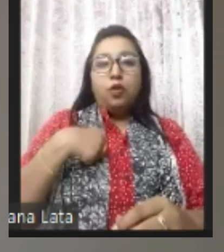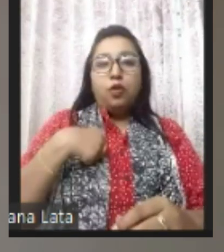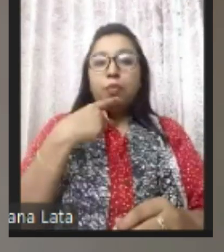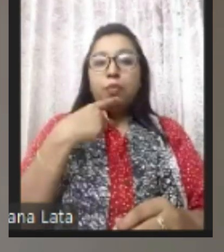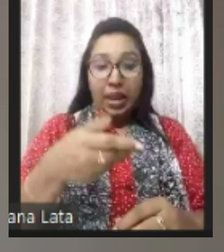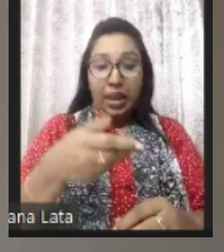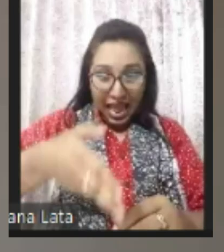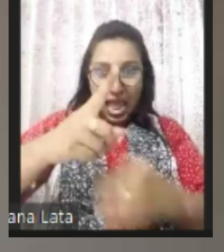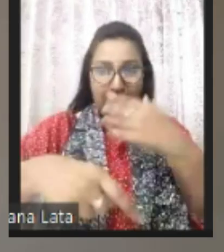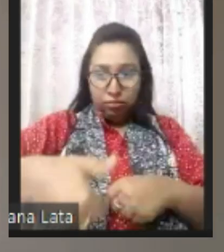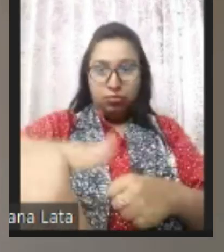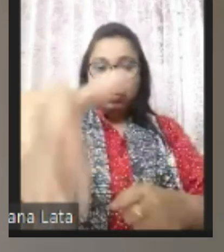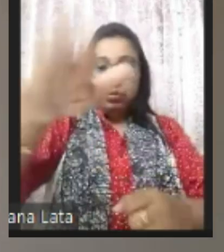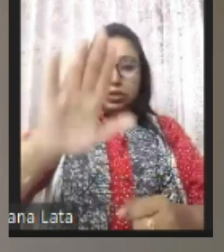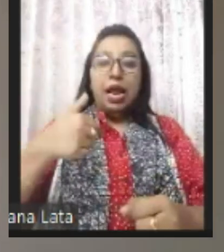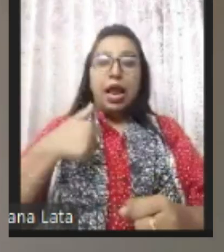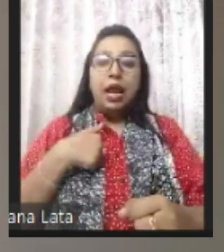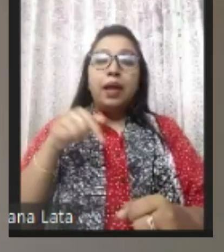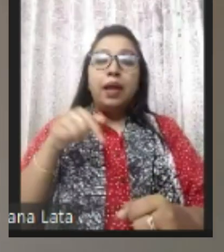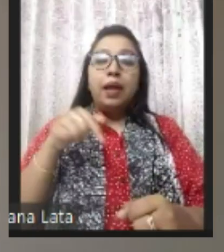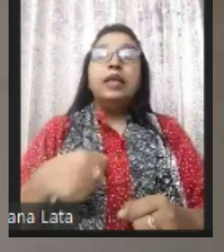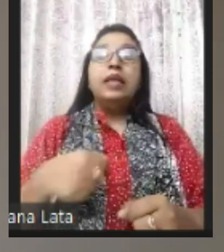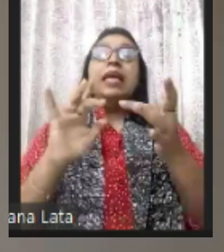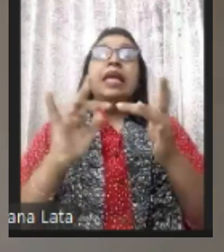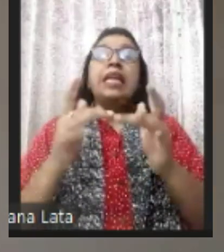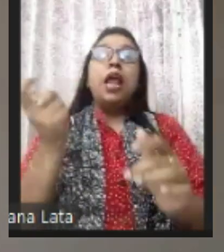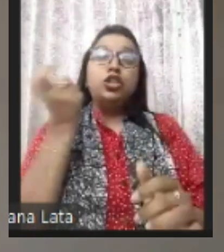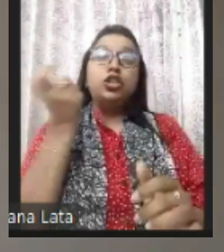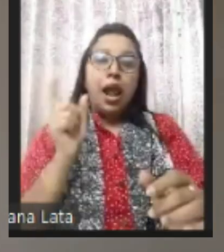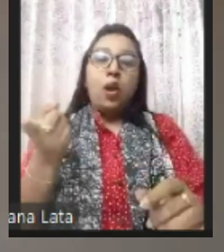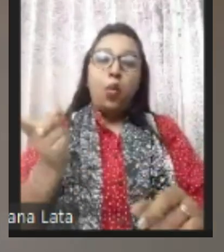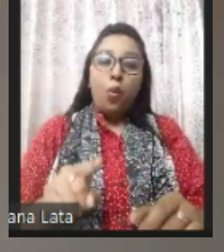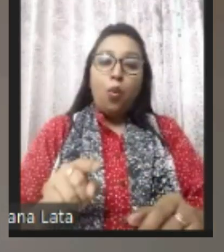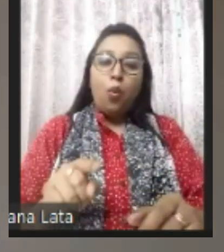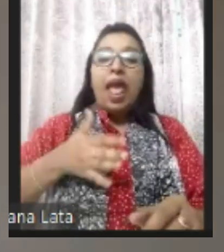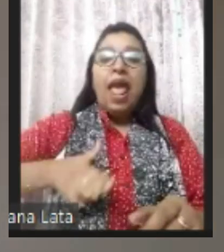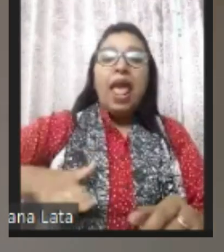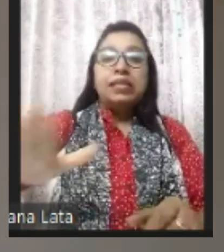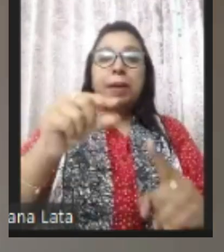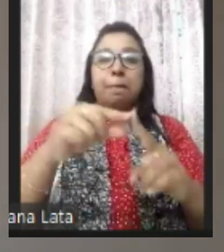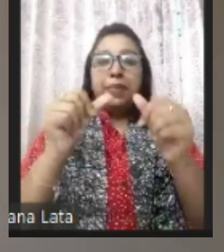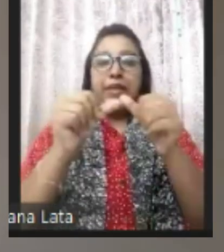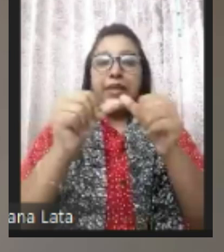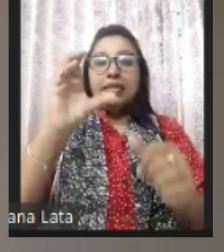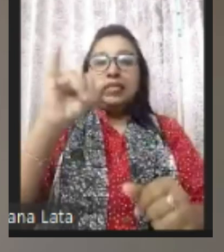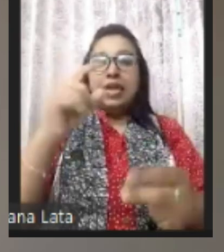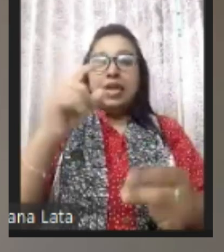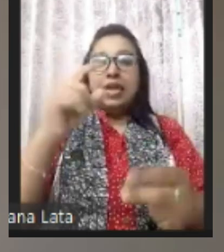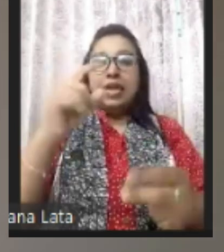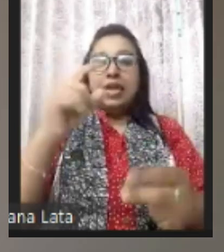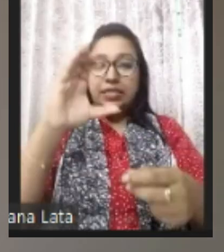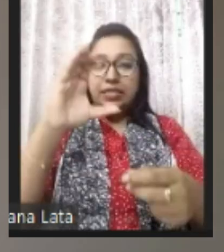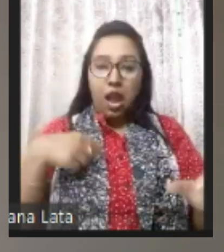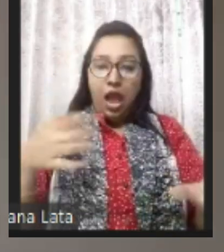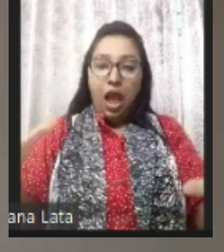Asia Pacific School of Internet Governance, APSIG, and the Internet Society Accessibility Standing Group. And